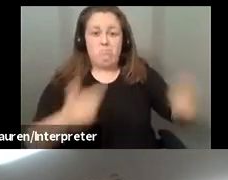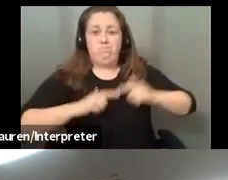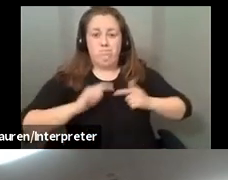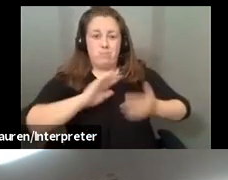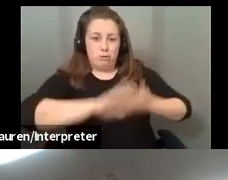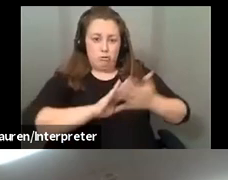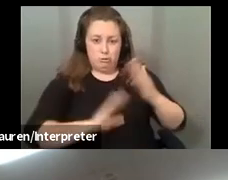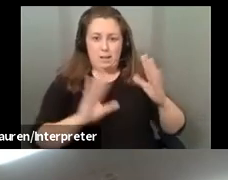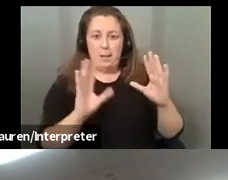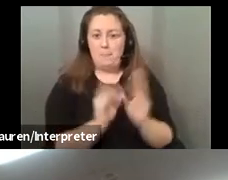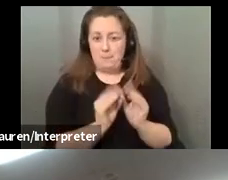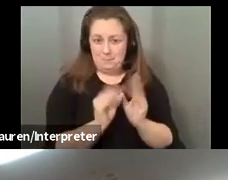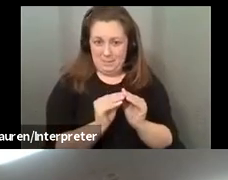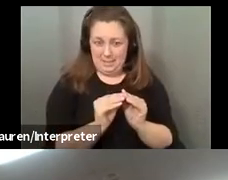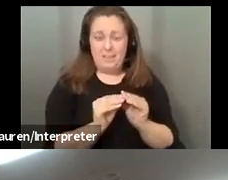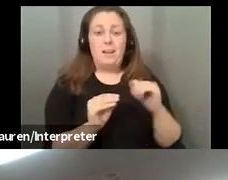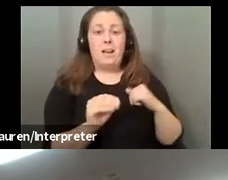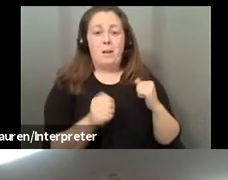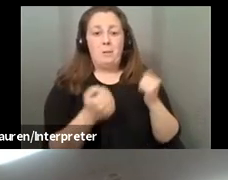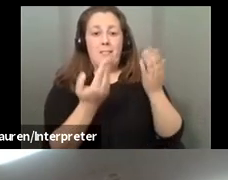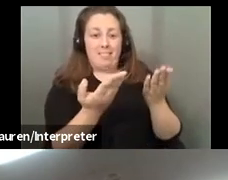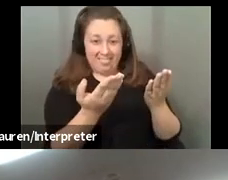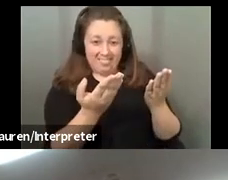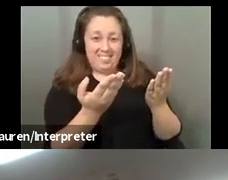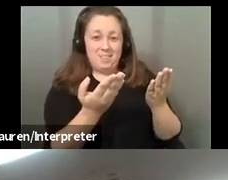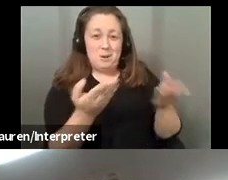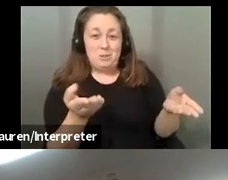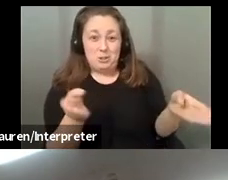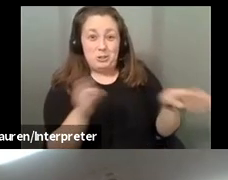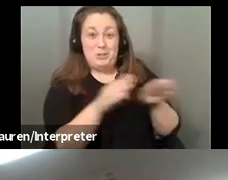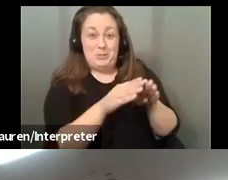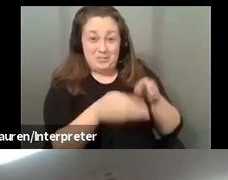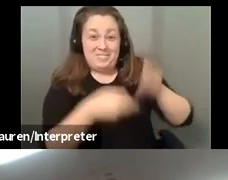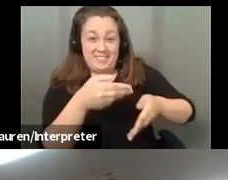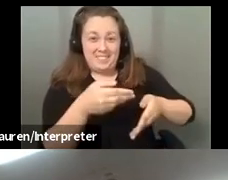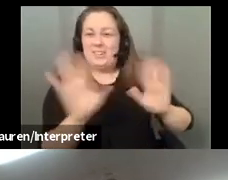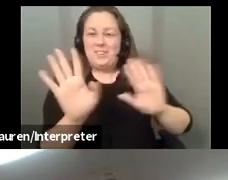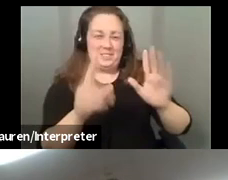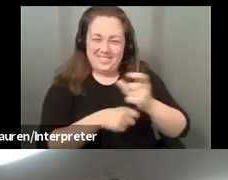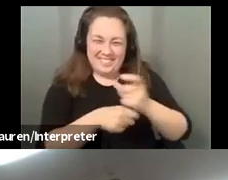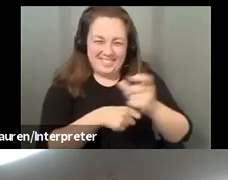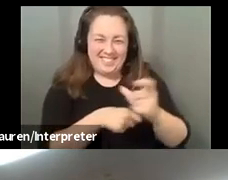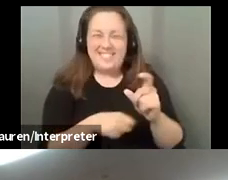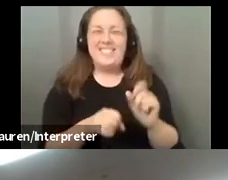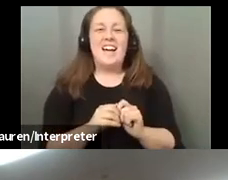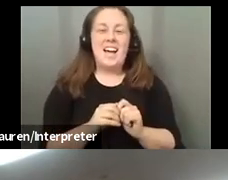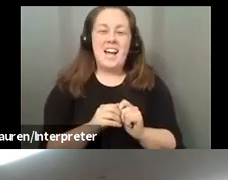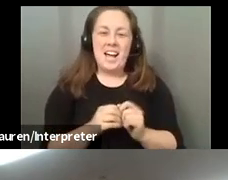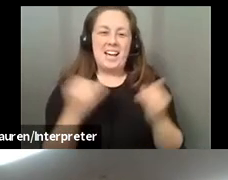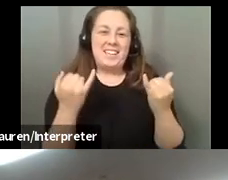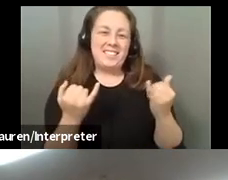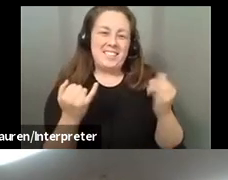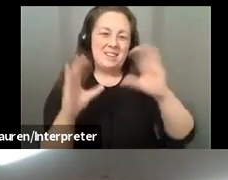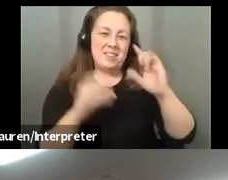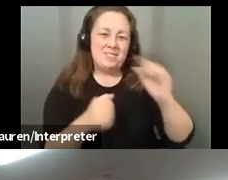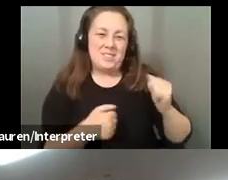will enter a motion to recess. No, just kidding. Looking for nominations for